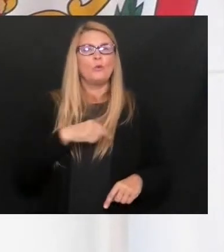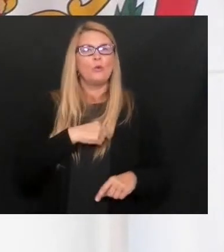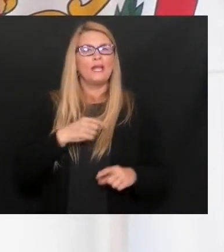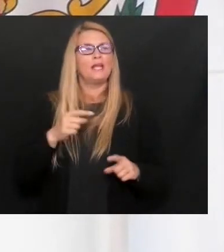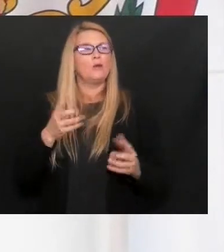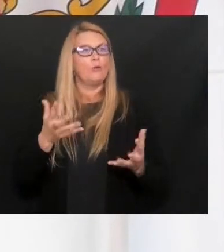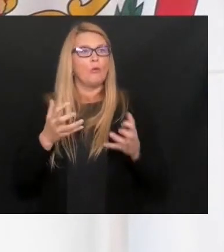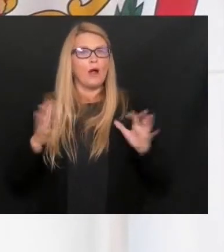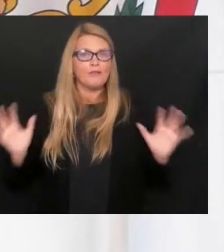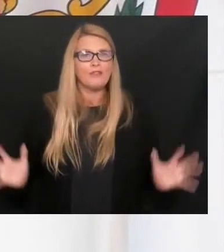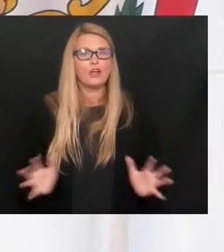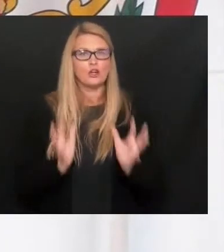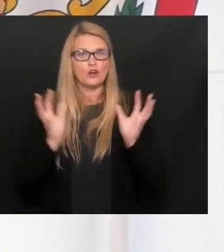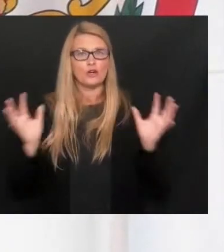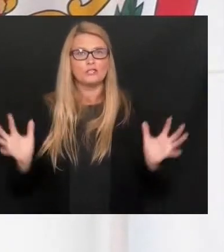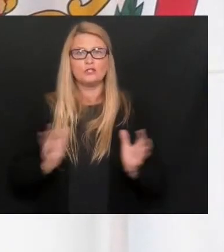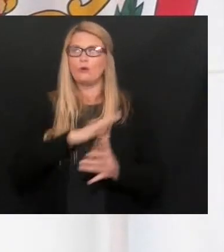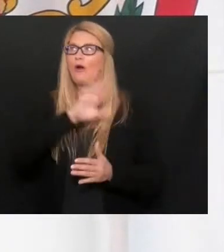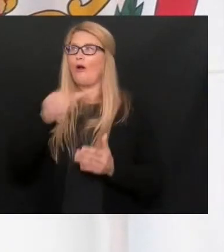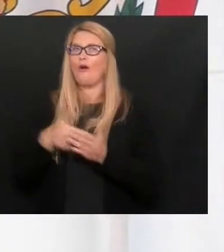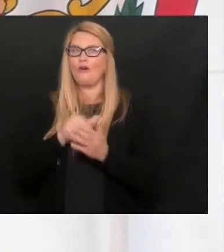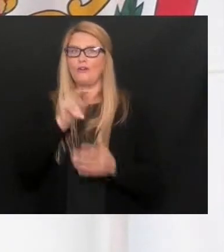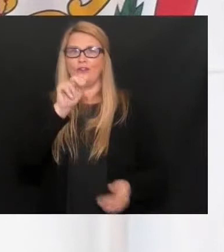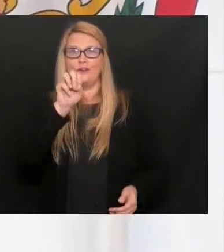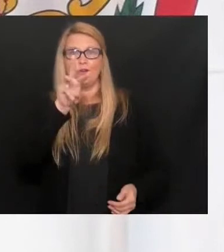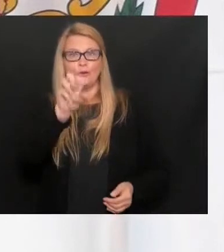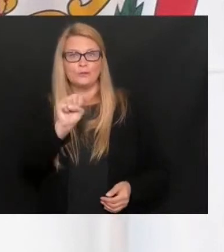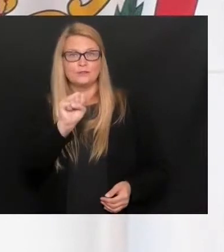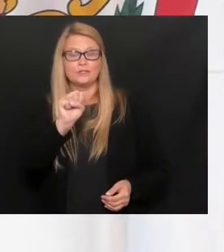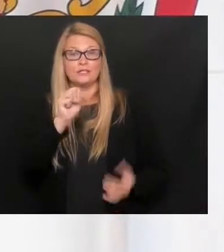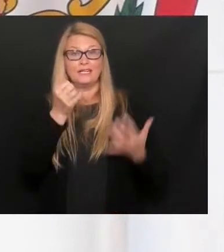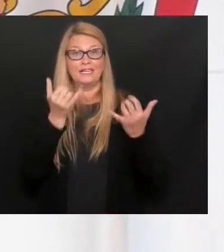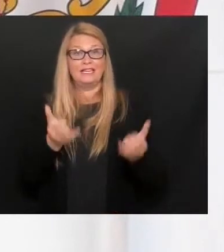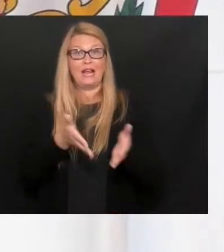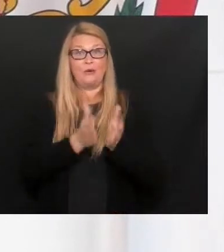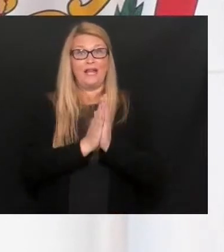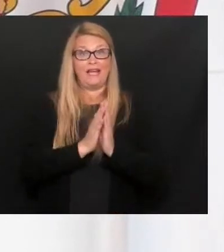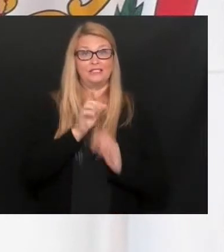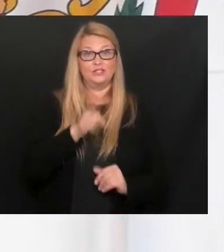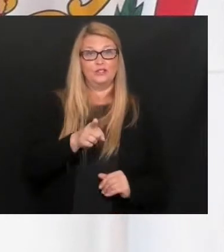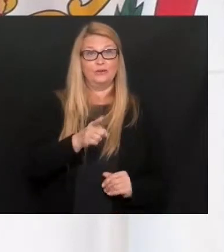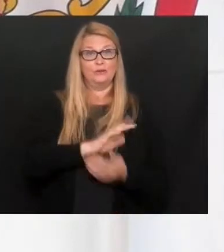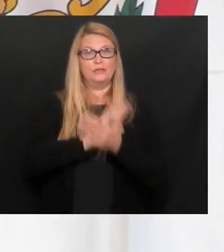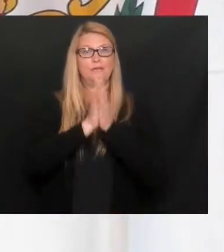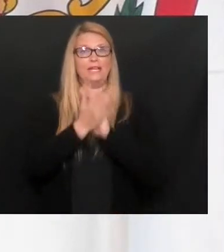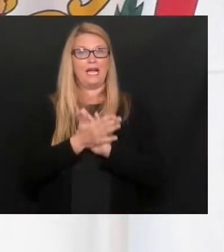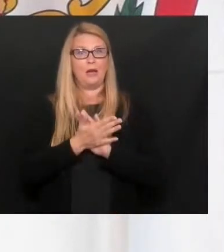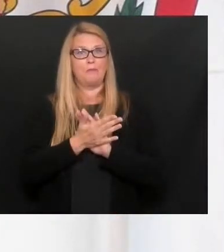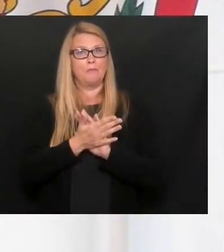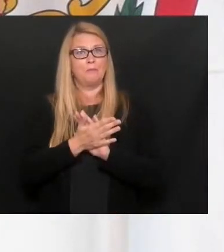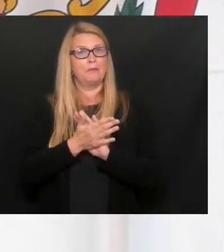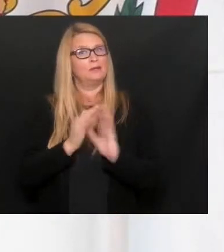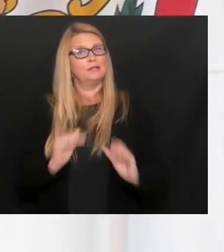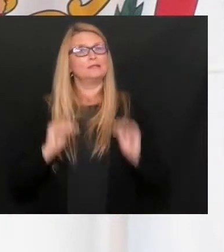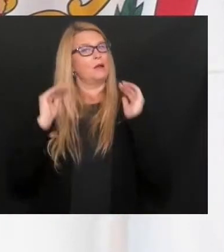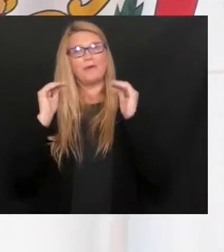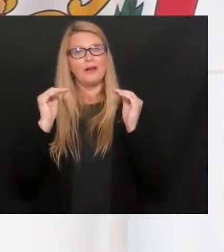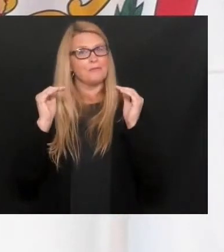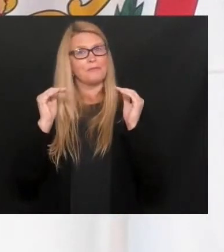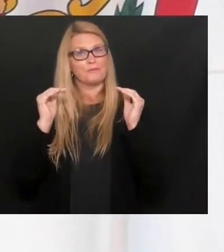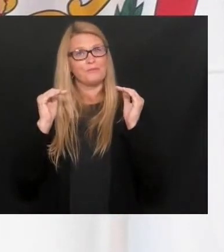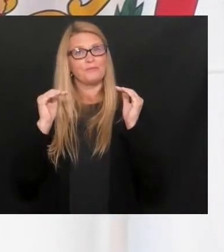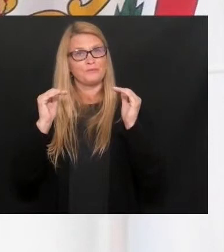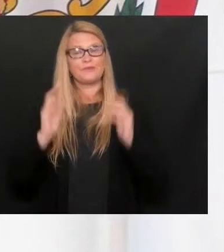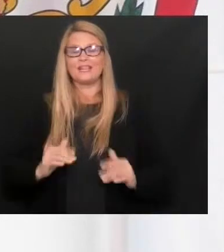encouraging you in all the news. Now we ask you to be a patriot, to step up.